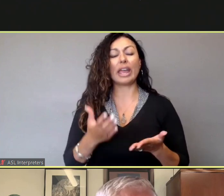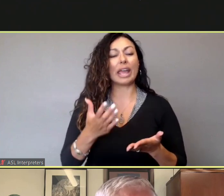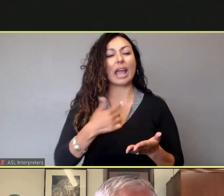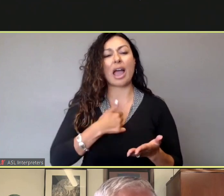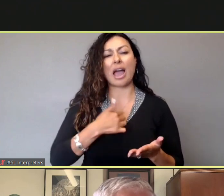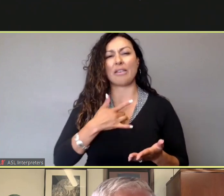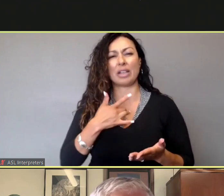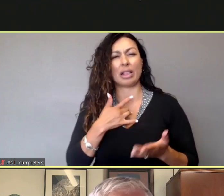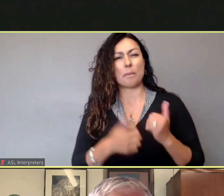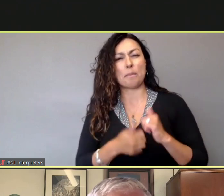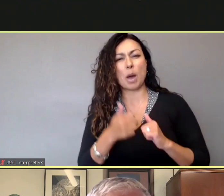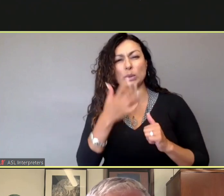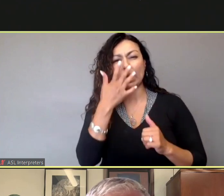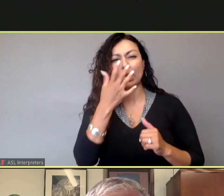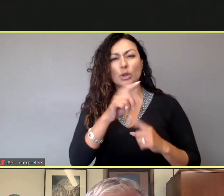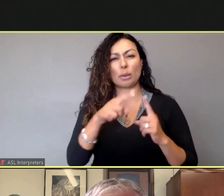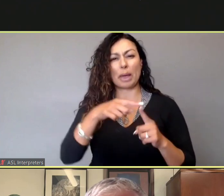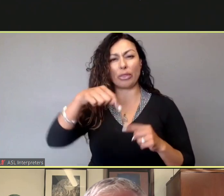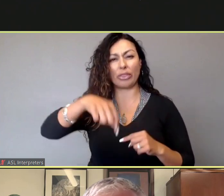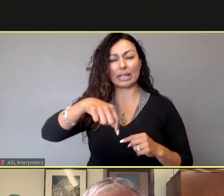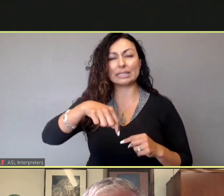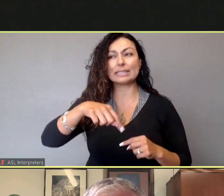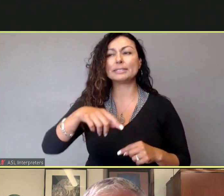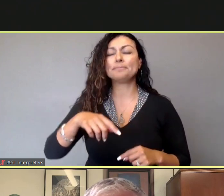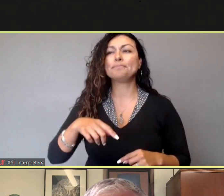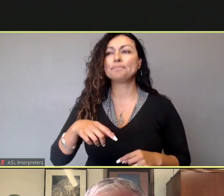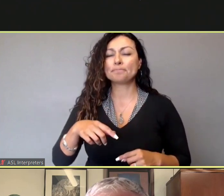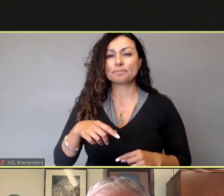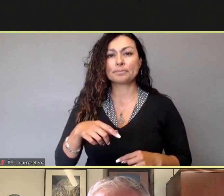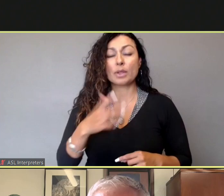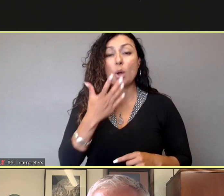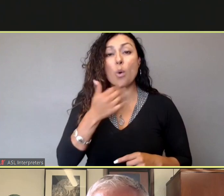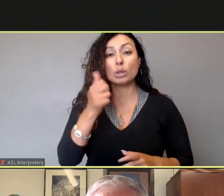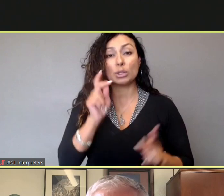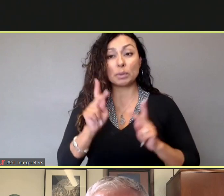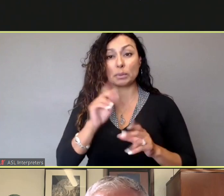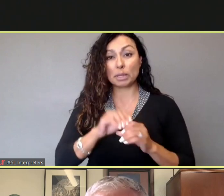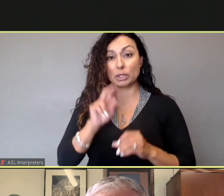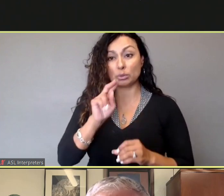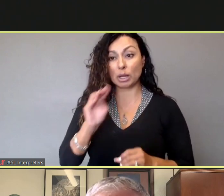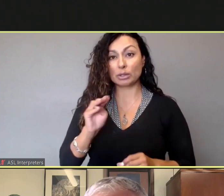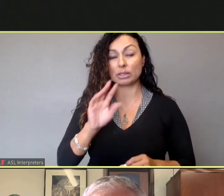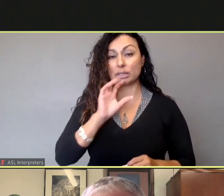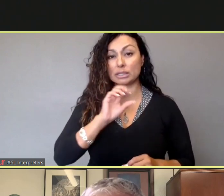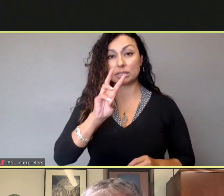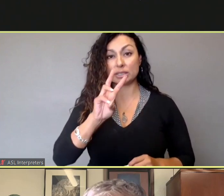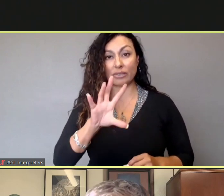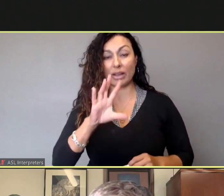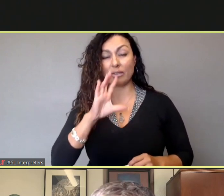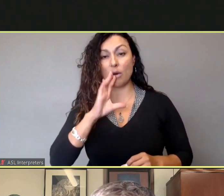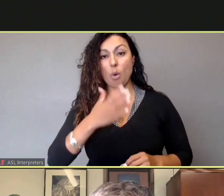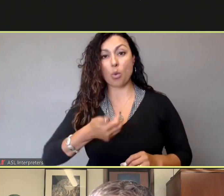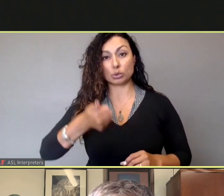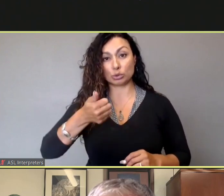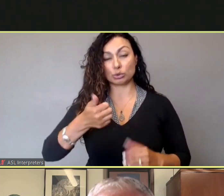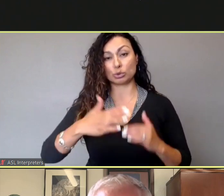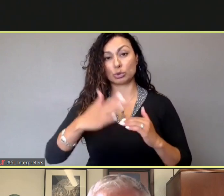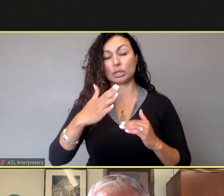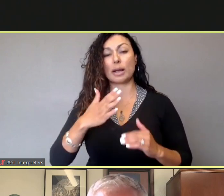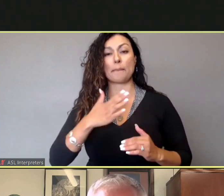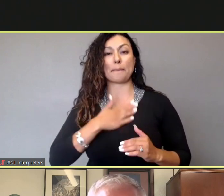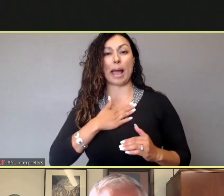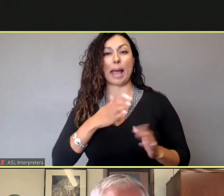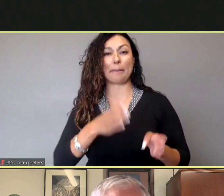find most interesting about this is that, the older people in New Mexico, 65 and older, the people I talk about, my people, because